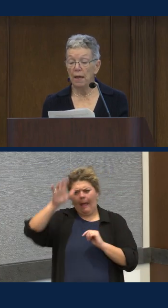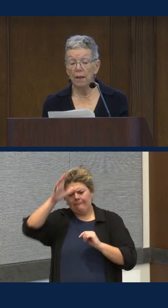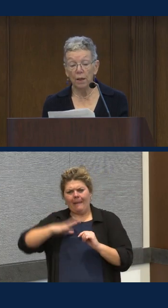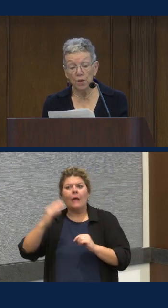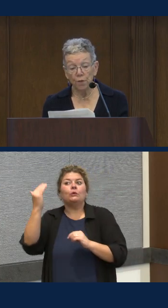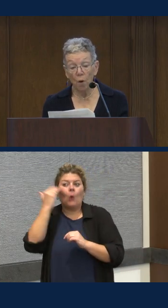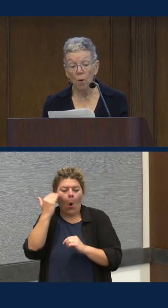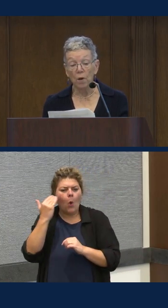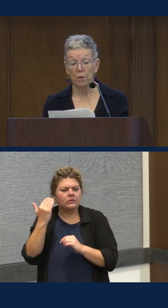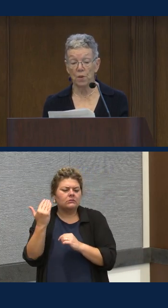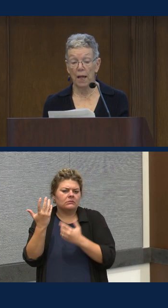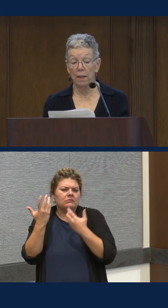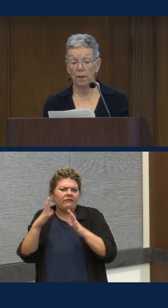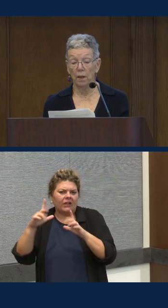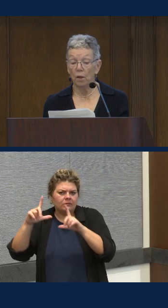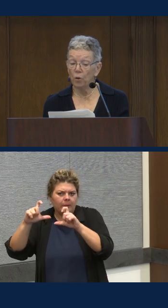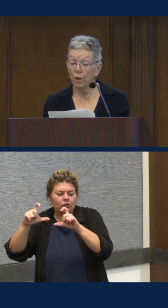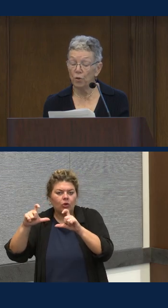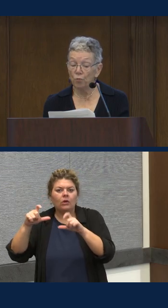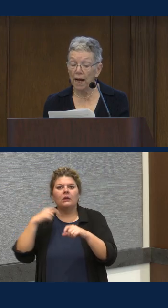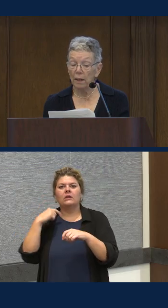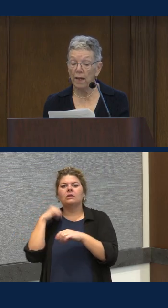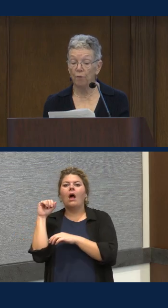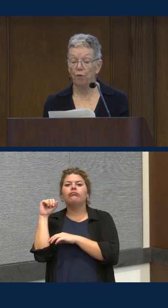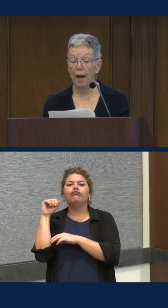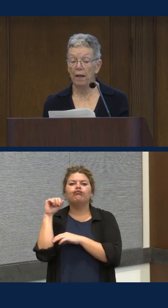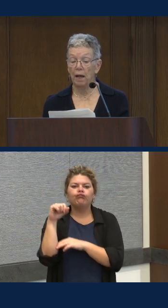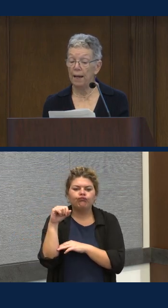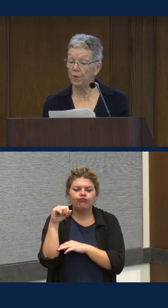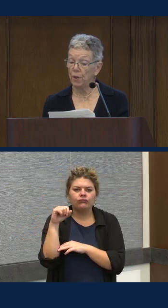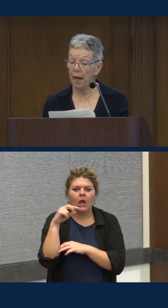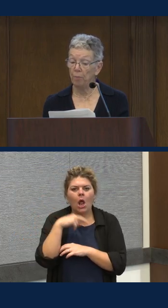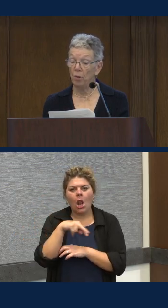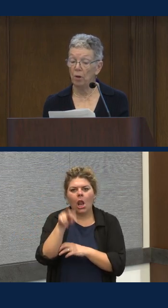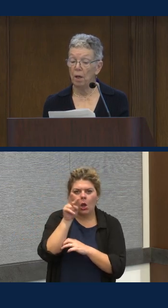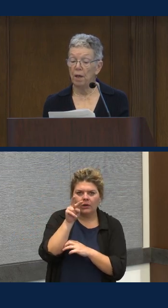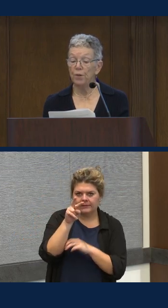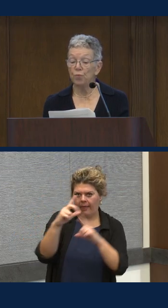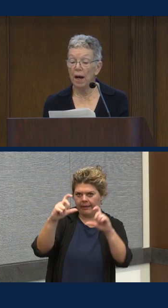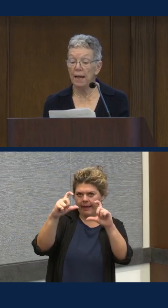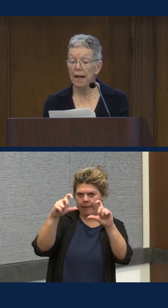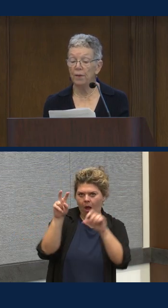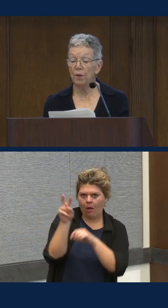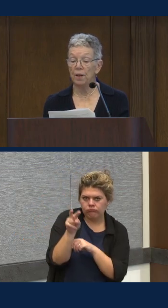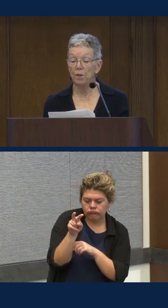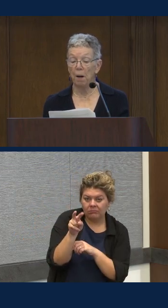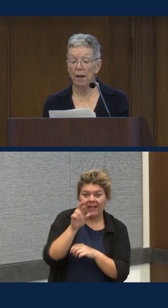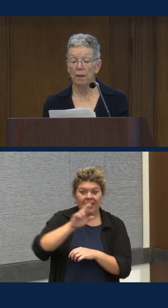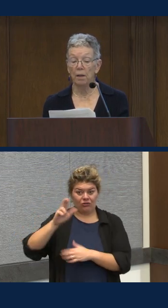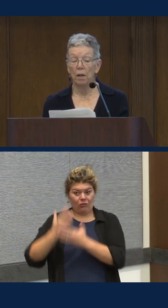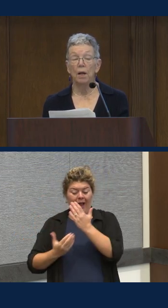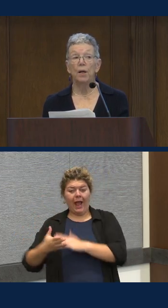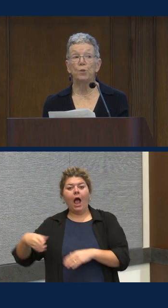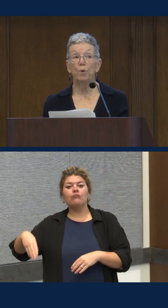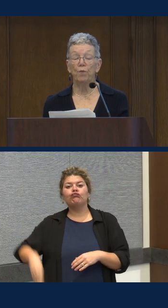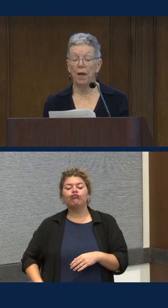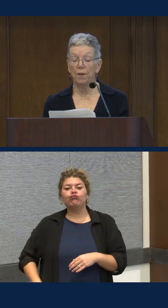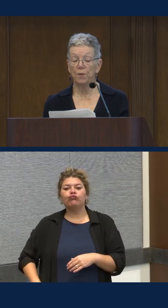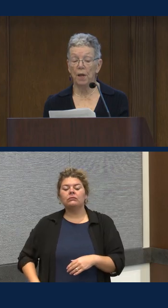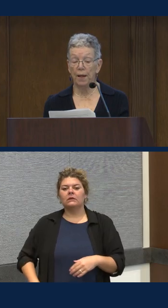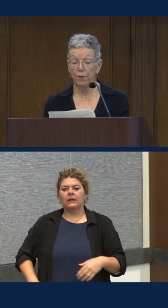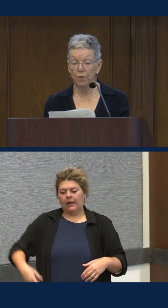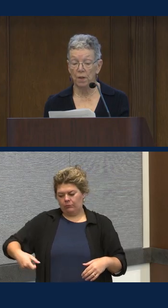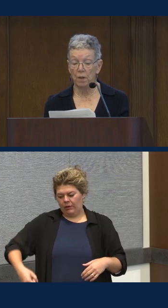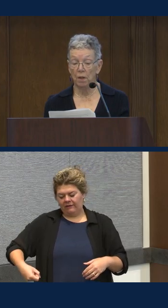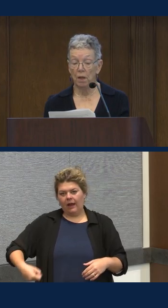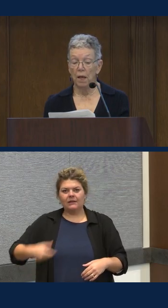photographed. He leans forward slightly, looking directly at Frank and his camera, his right hand in his pocket, his